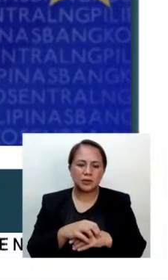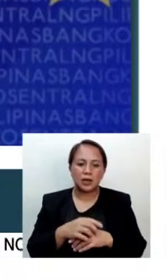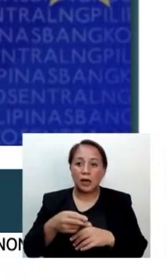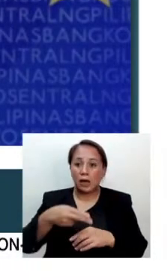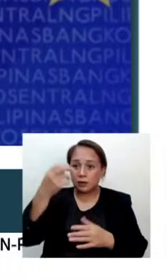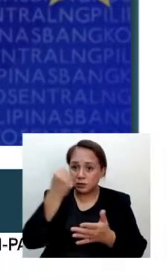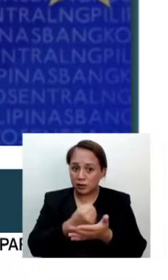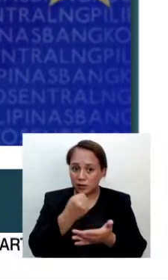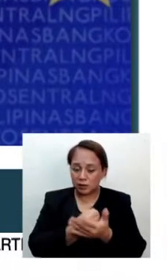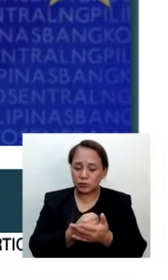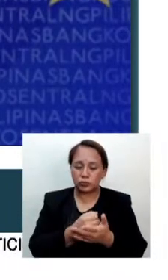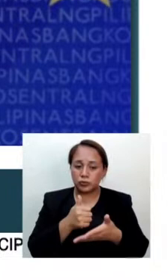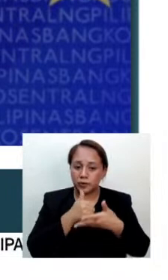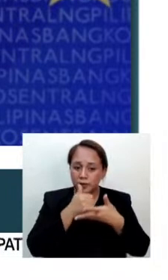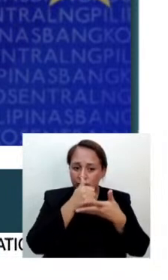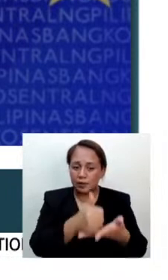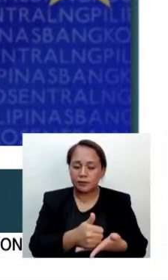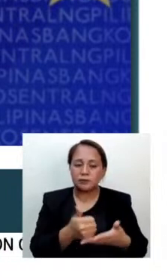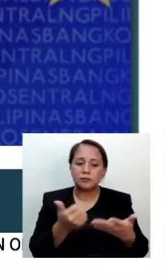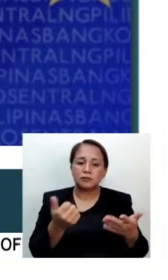in response to the